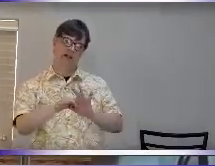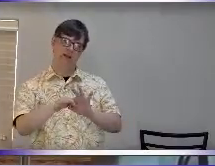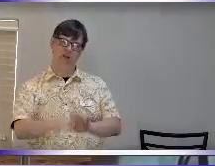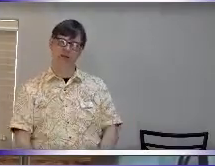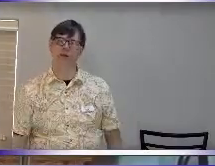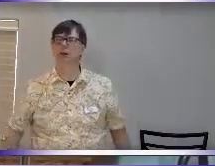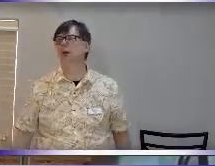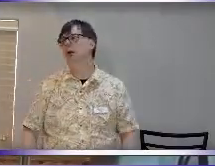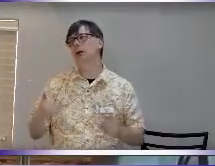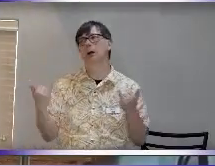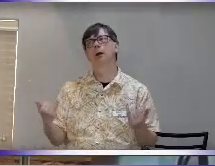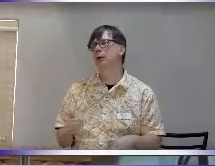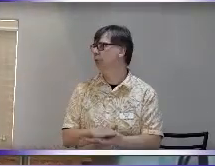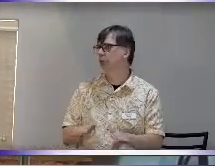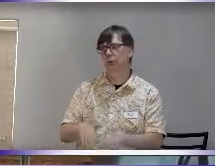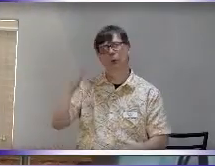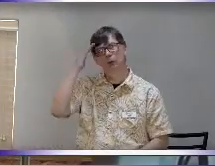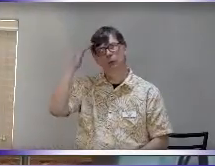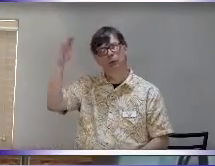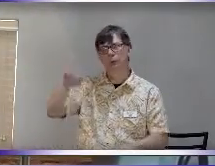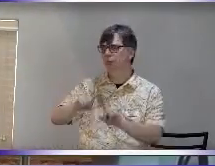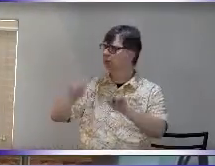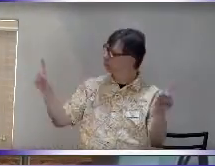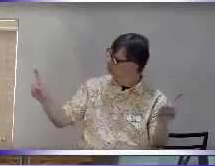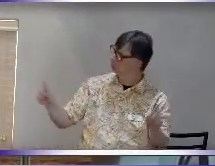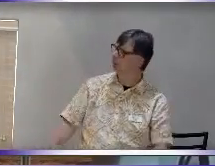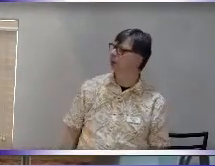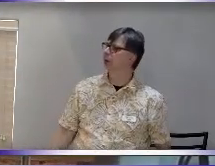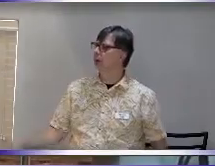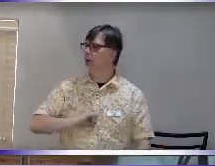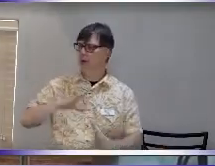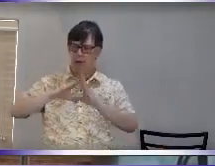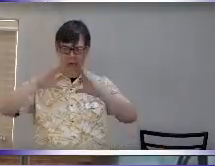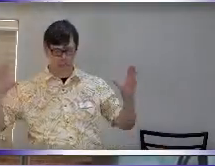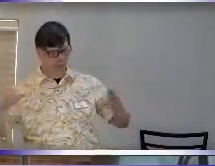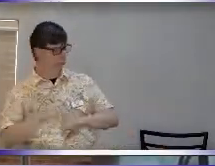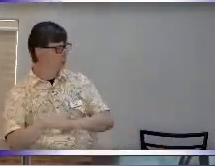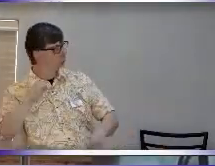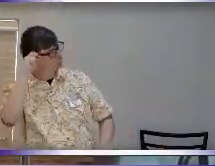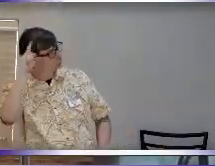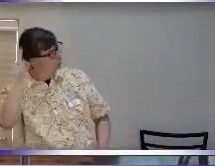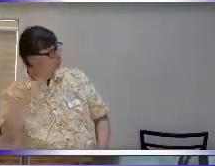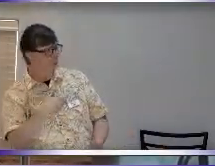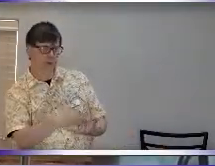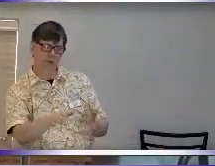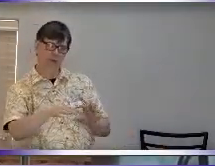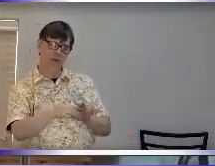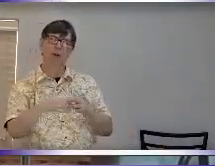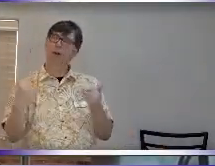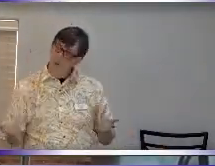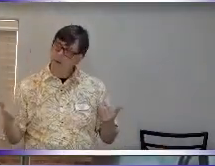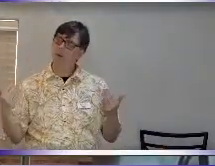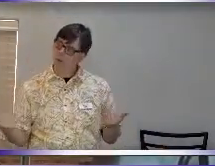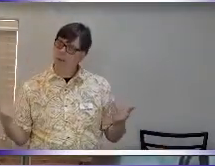what do I know any different? So when I'm in a room and I don't understand something, I say, whoa, wait, what did you